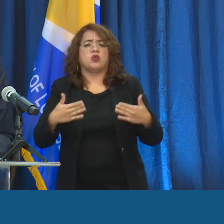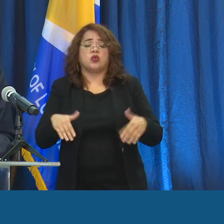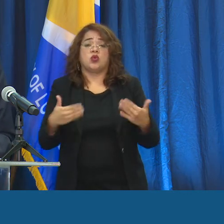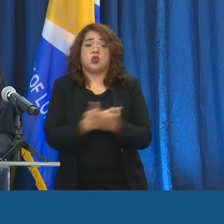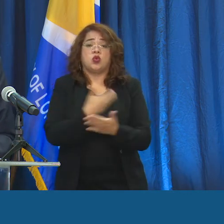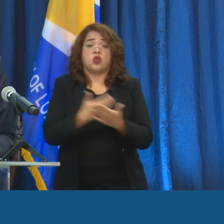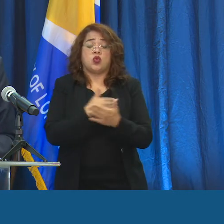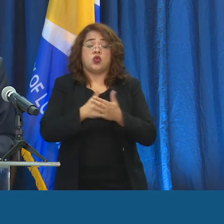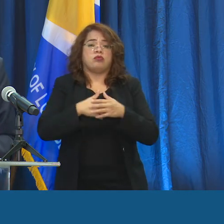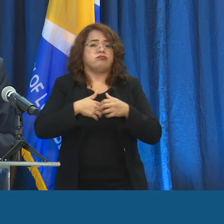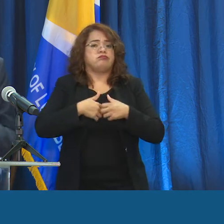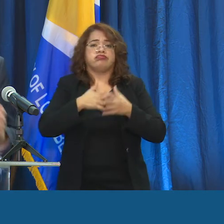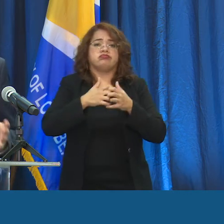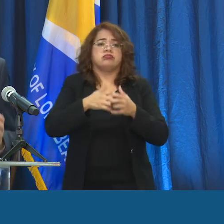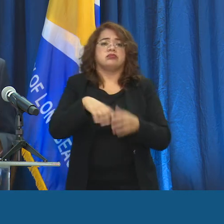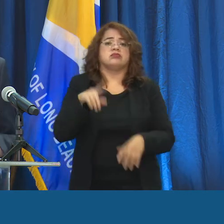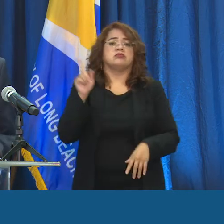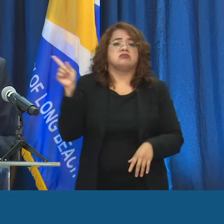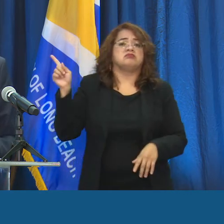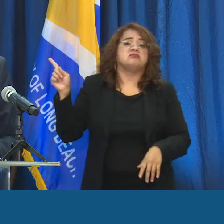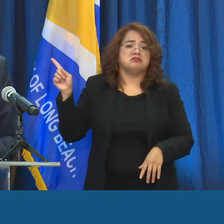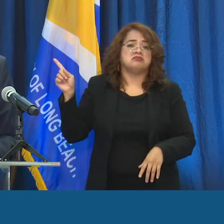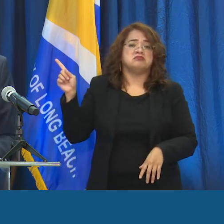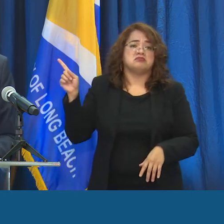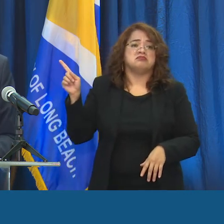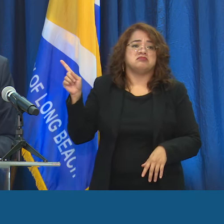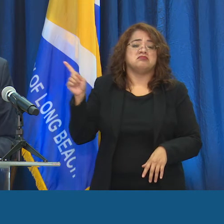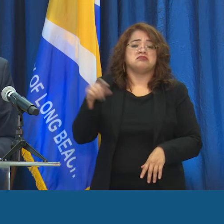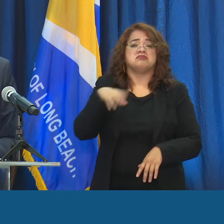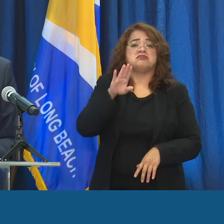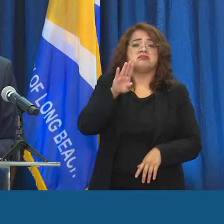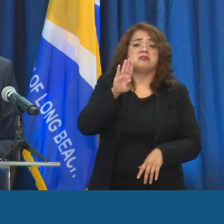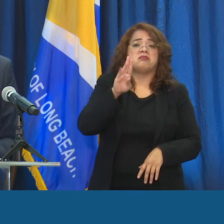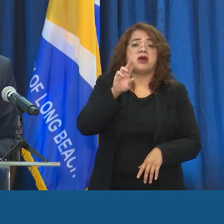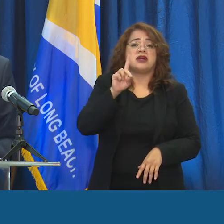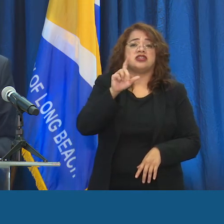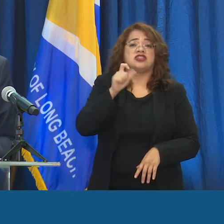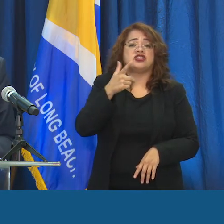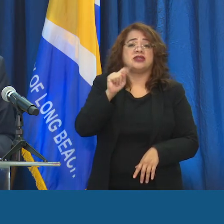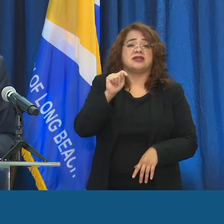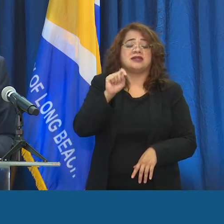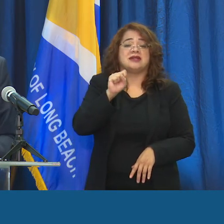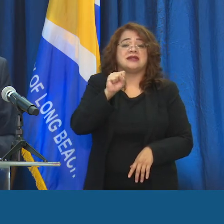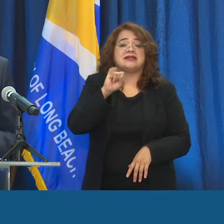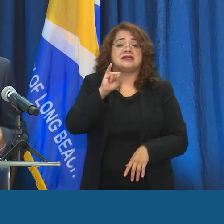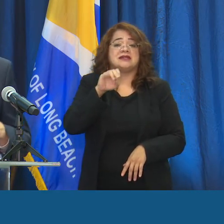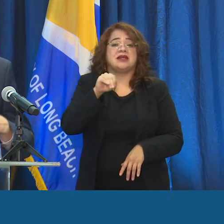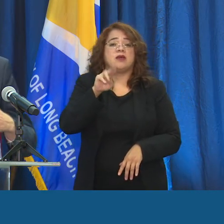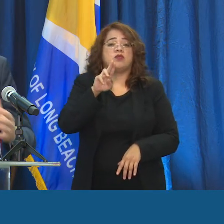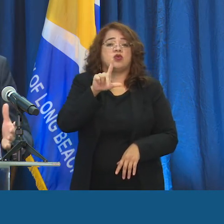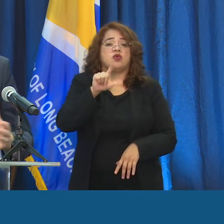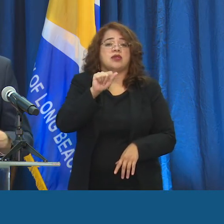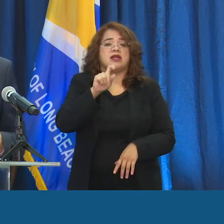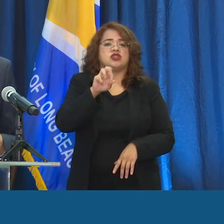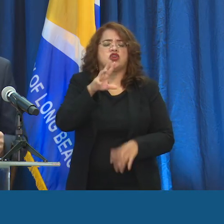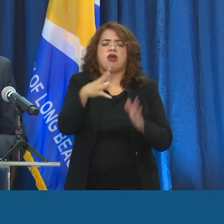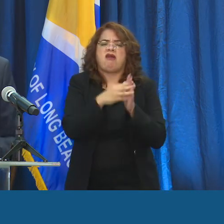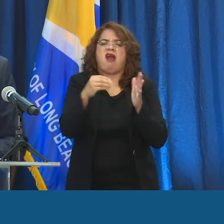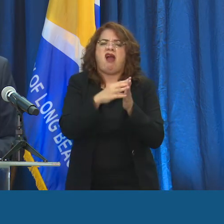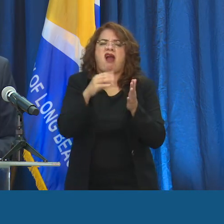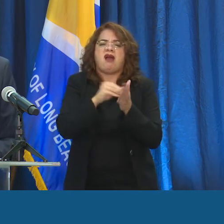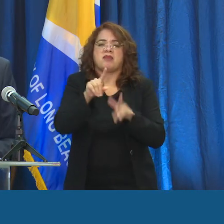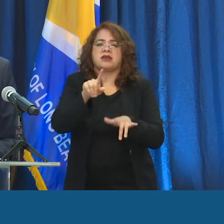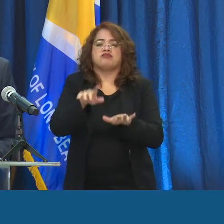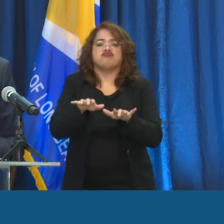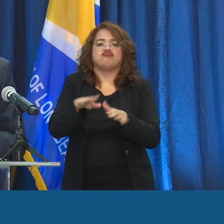we're launching today, which is a budget simulator challenge. You will be able to play mayor and city council to determine where you think you